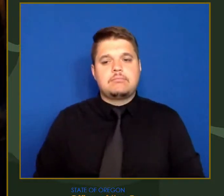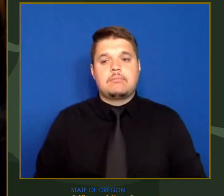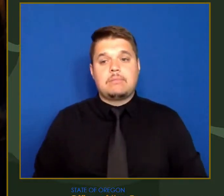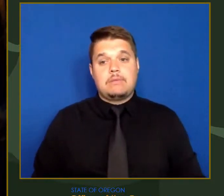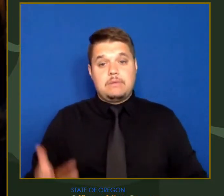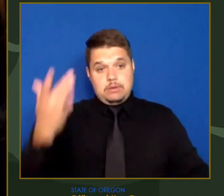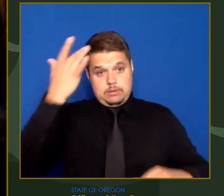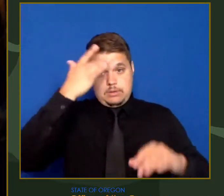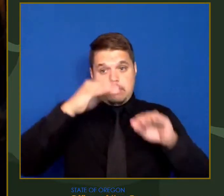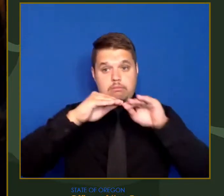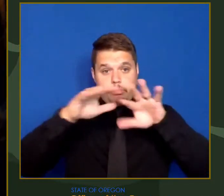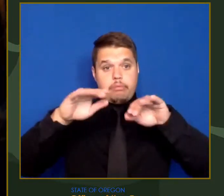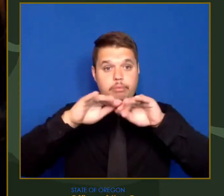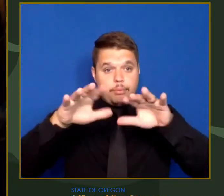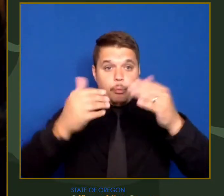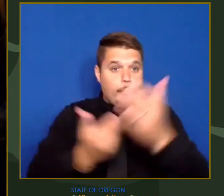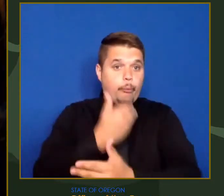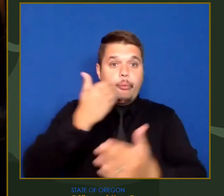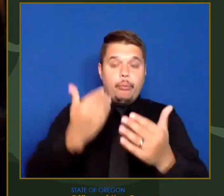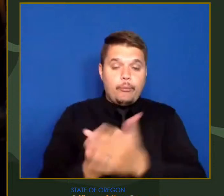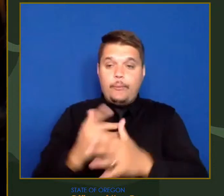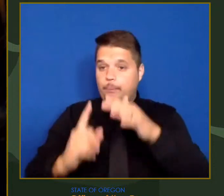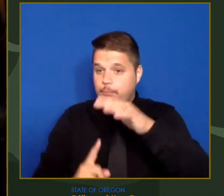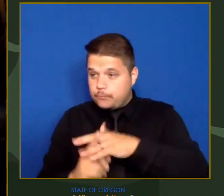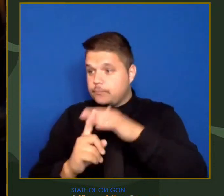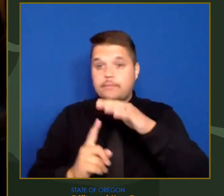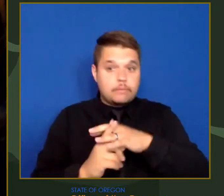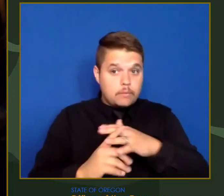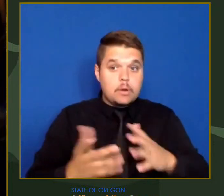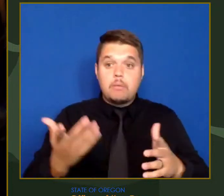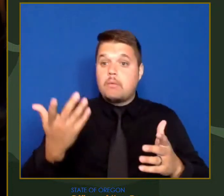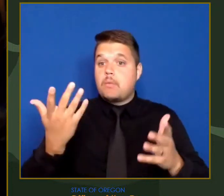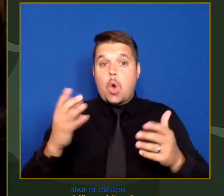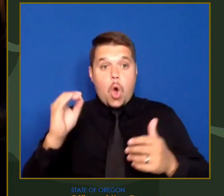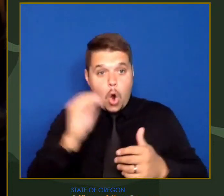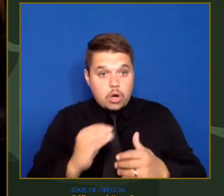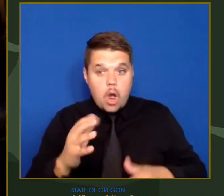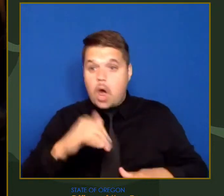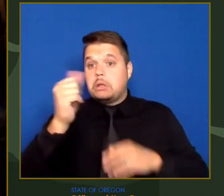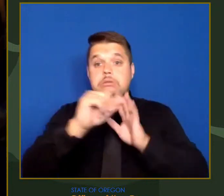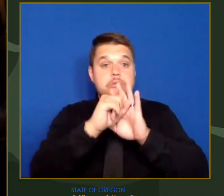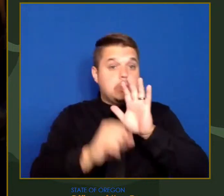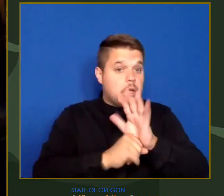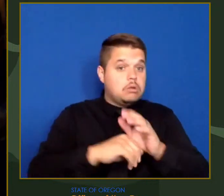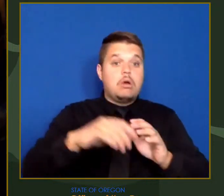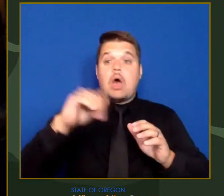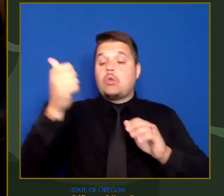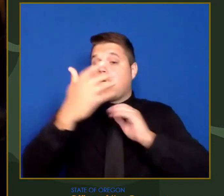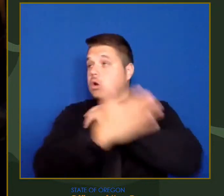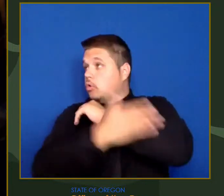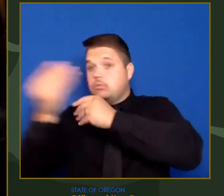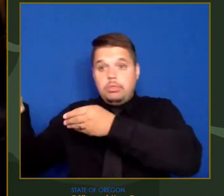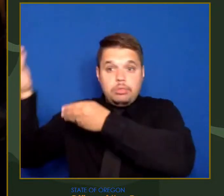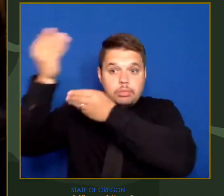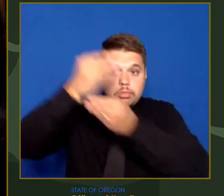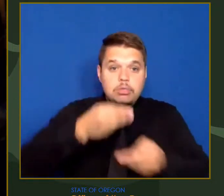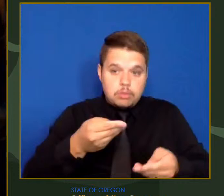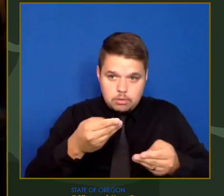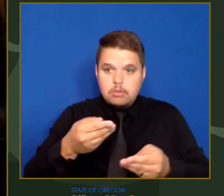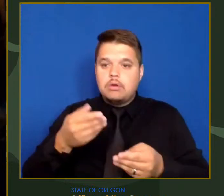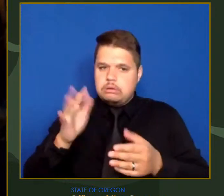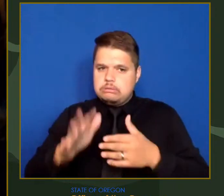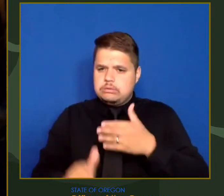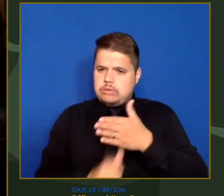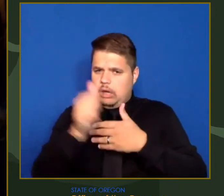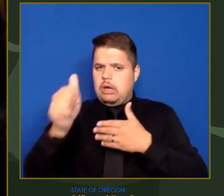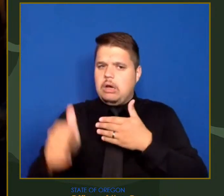in Oregon, other states, or other countries, that potentially more dangerous variants could emerge. And that's why it's really important that